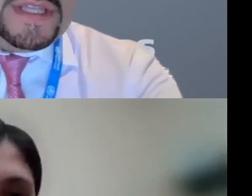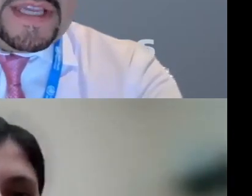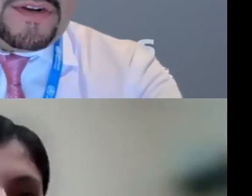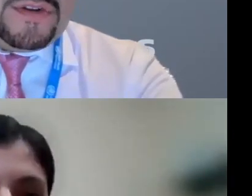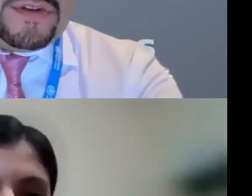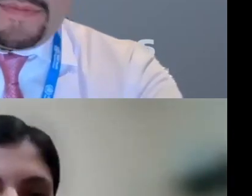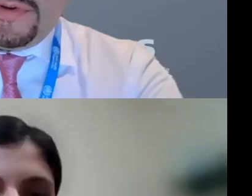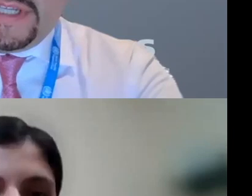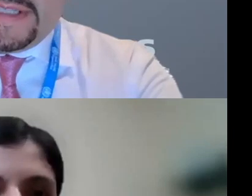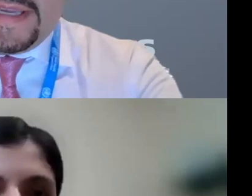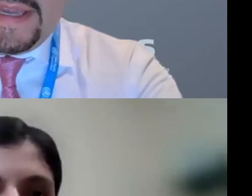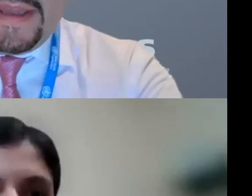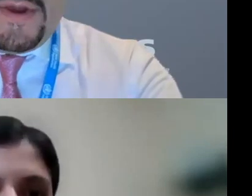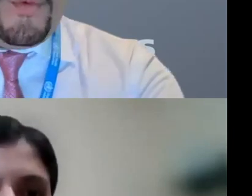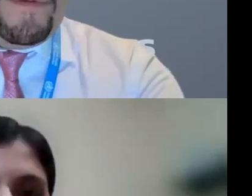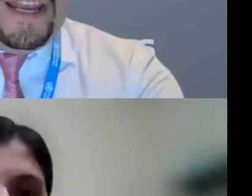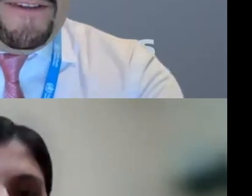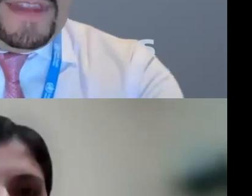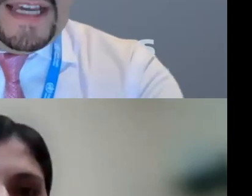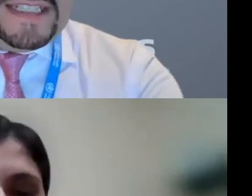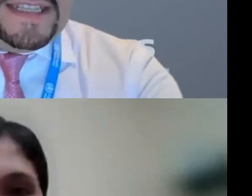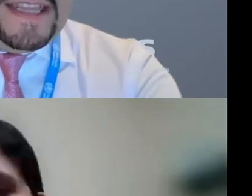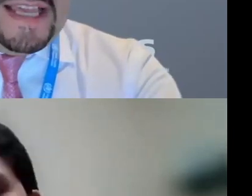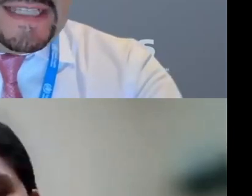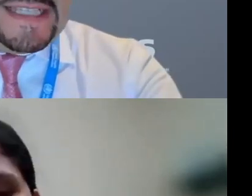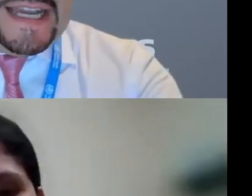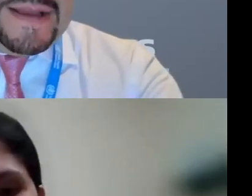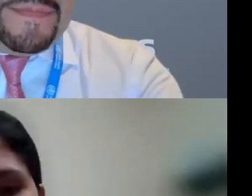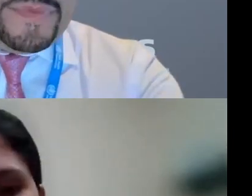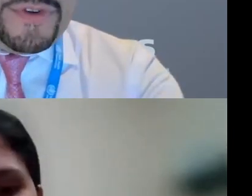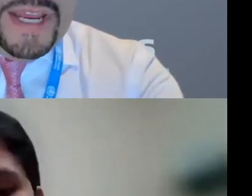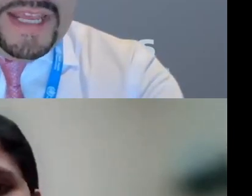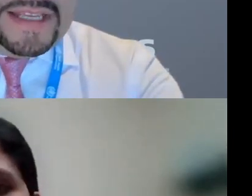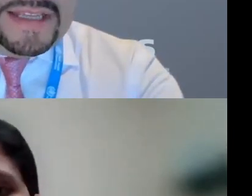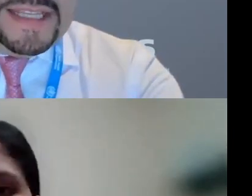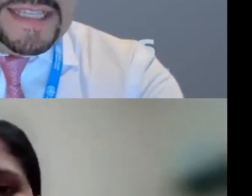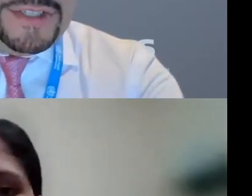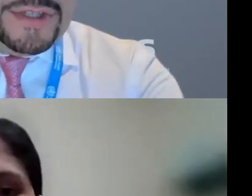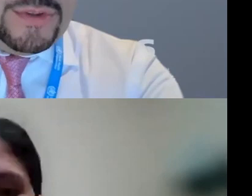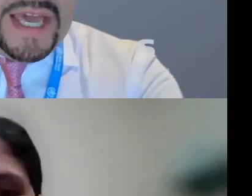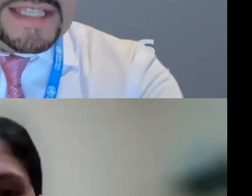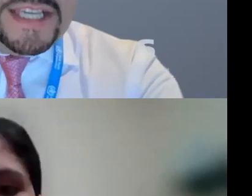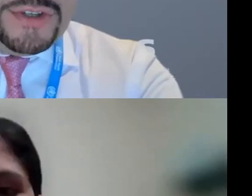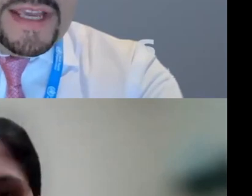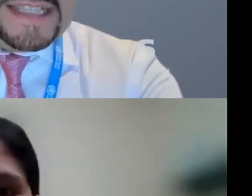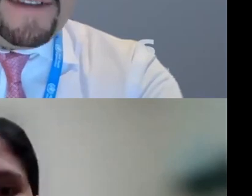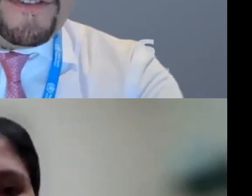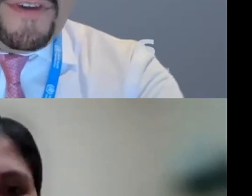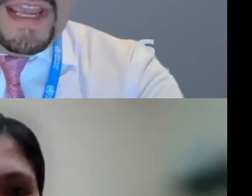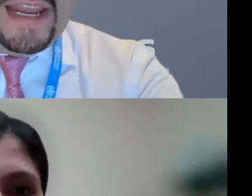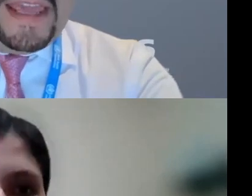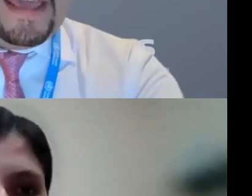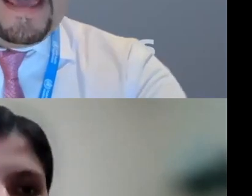and multi-stakeholders approaches. We believe that this training, today's session, is